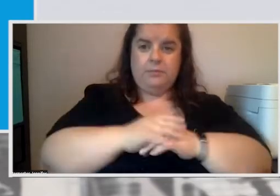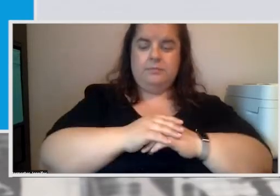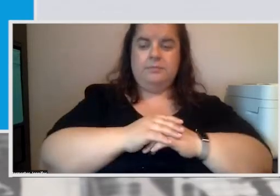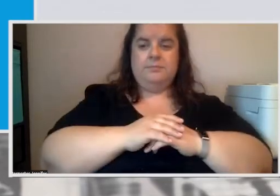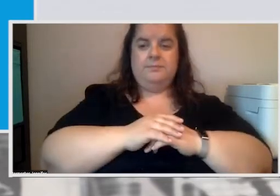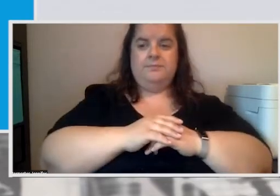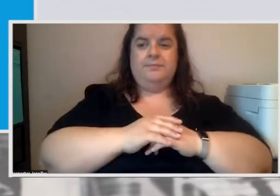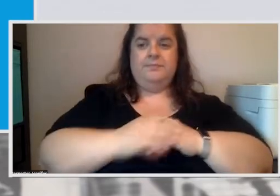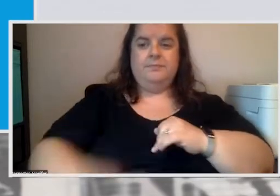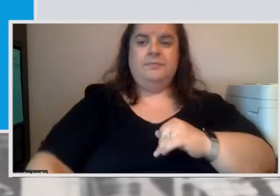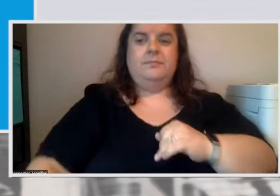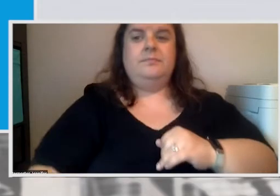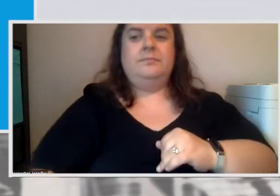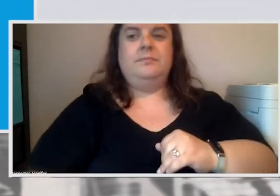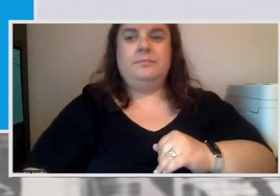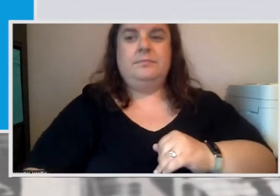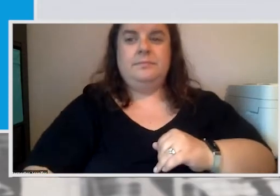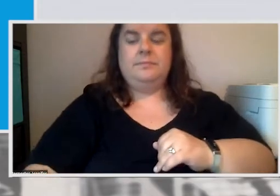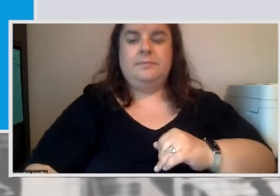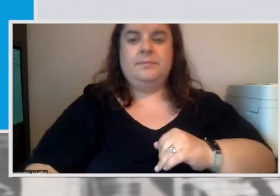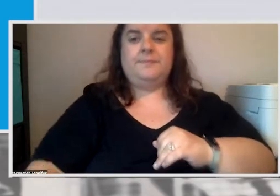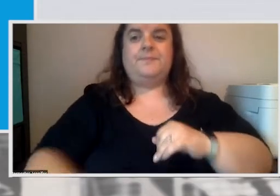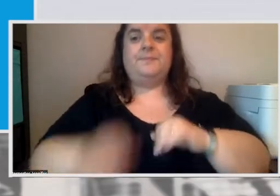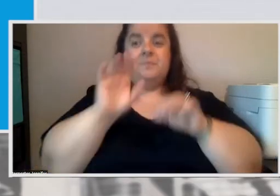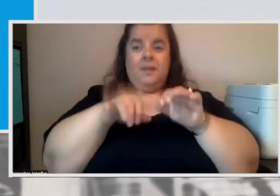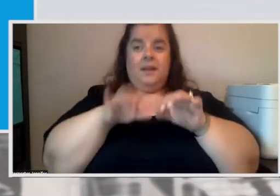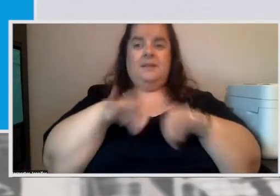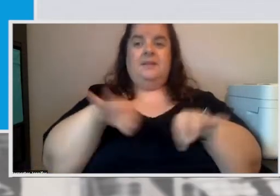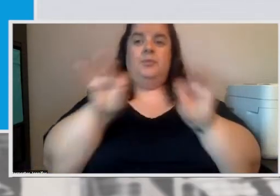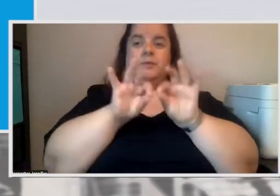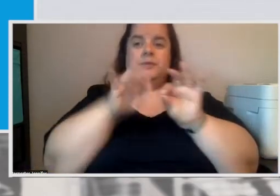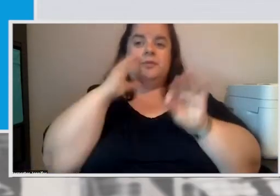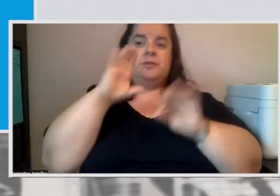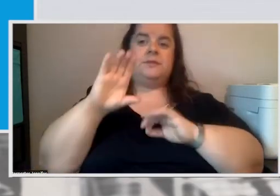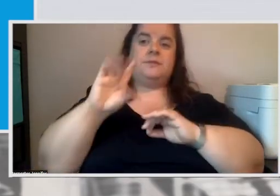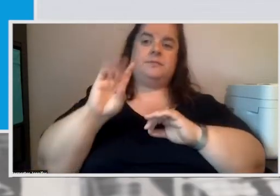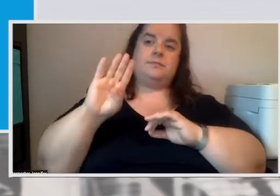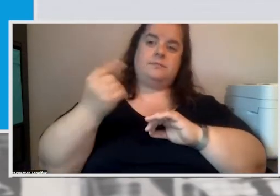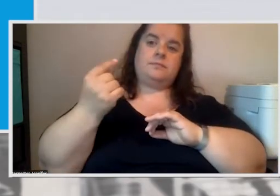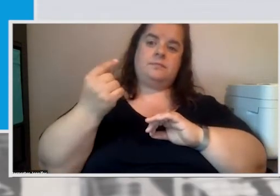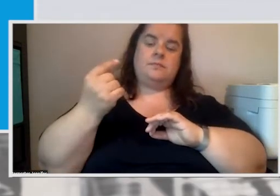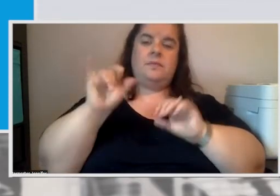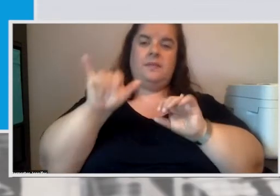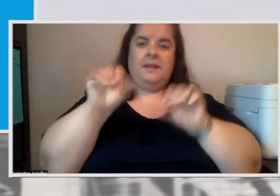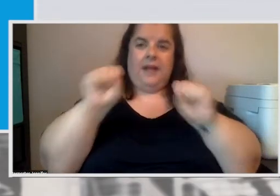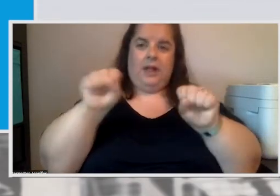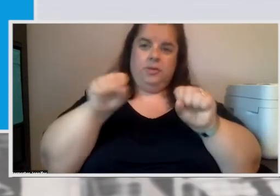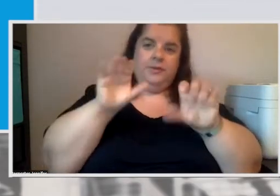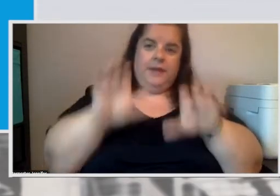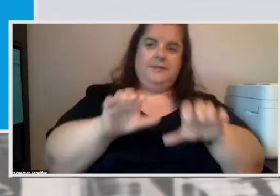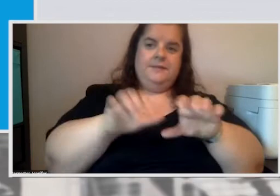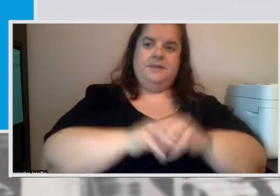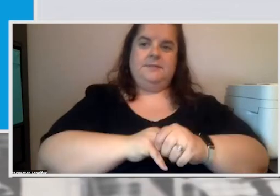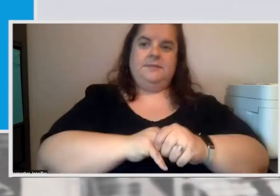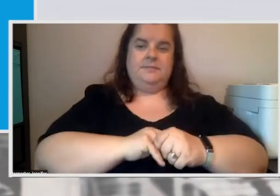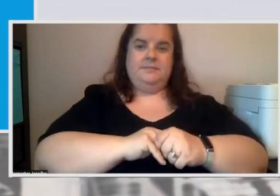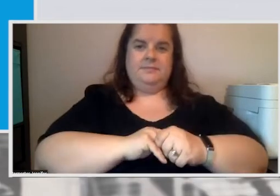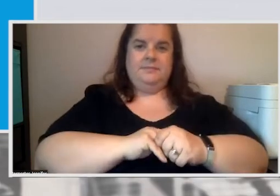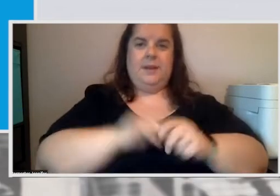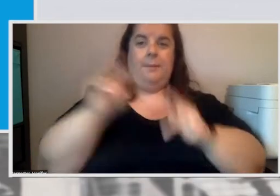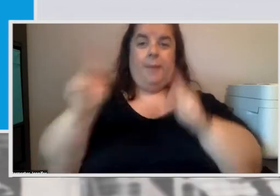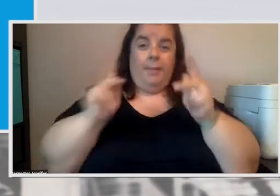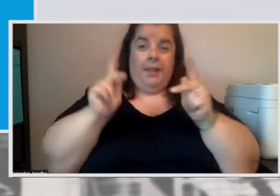part. So those are all eligible activities. The public